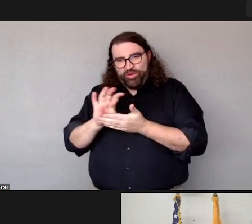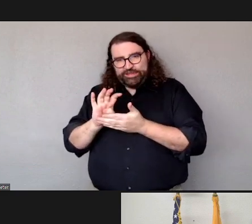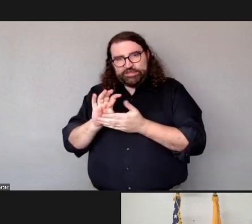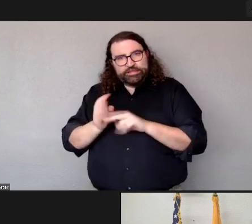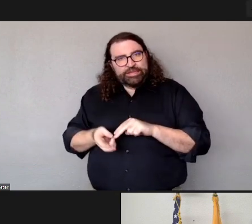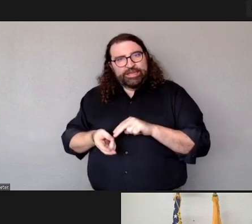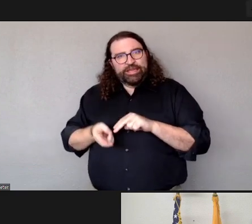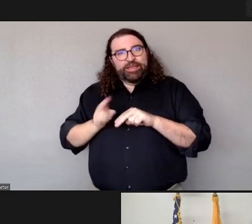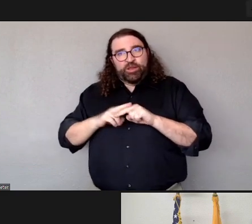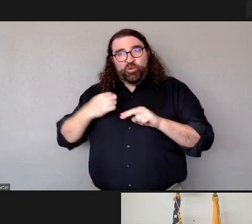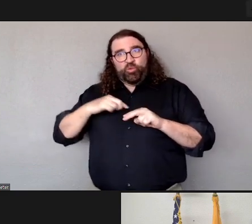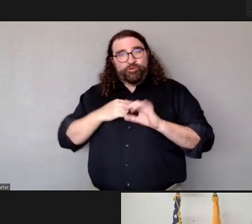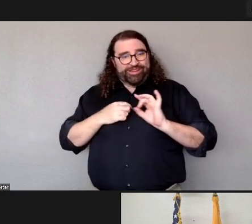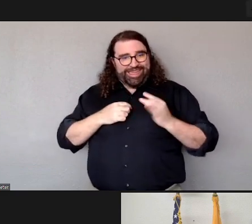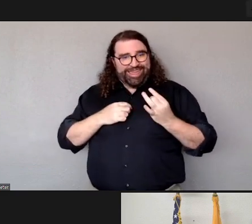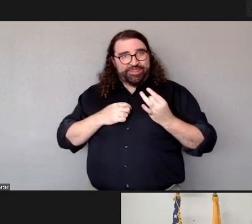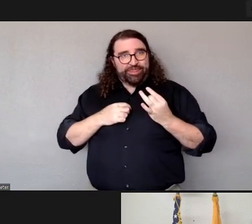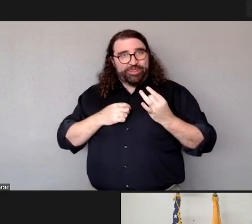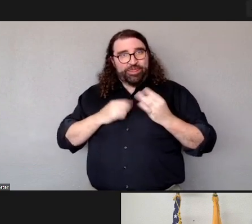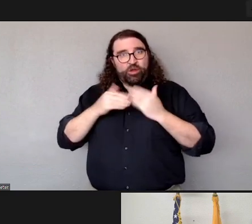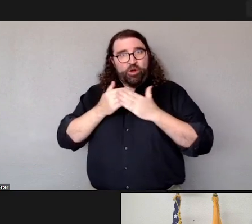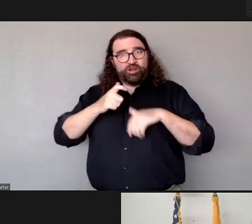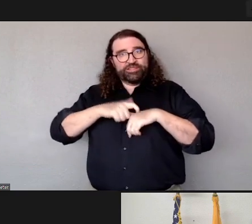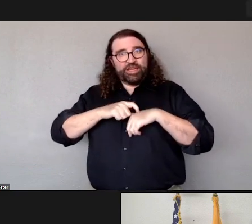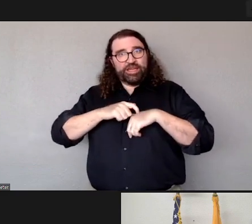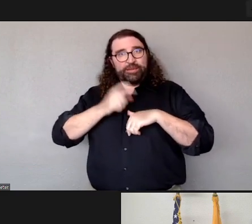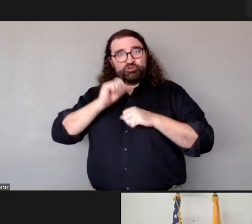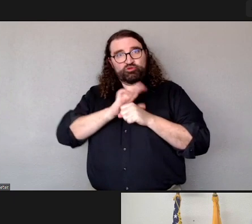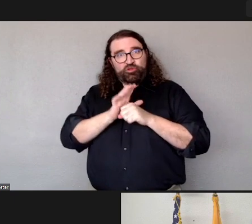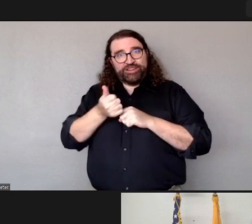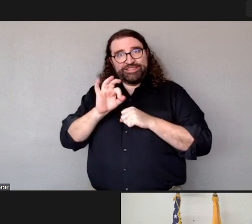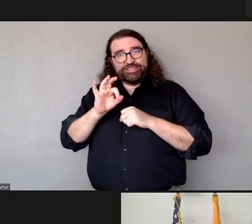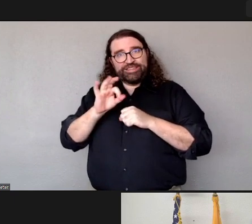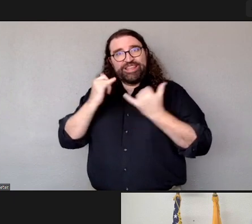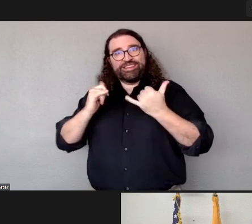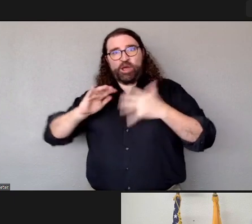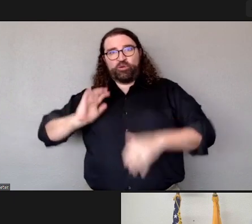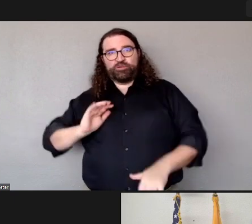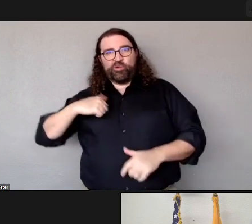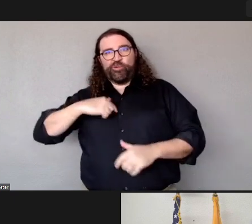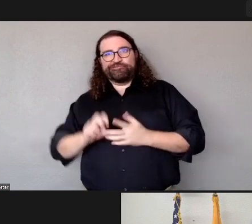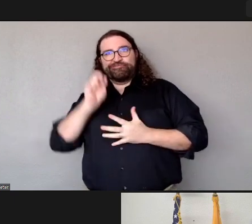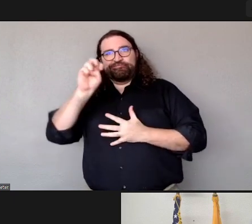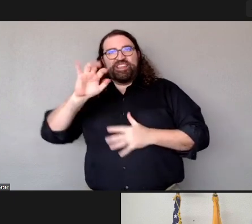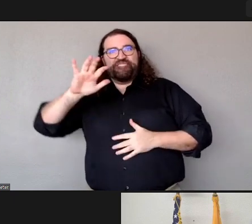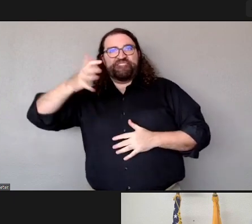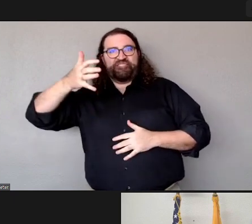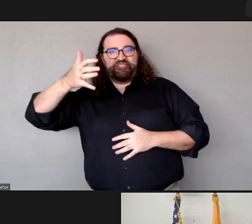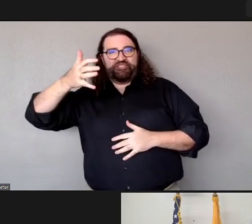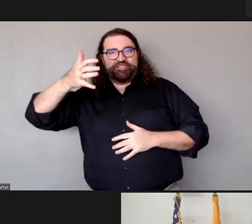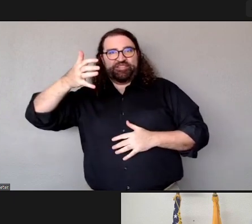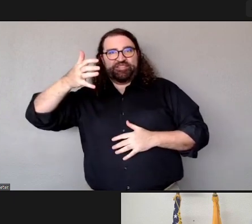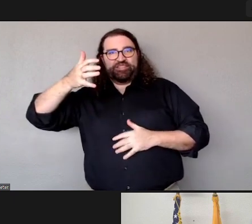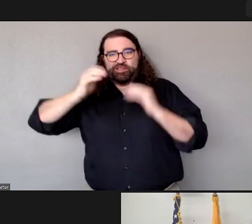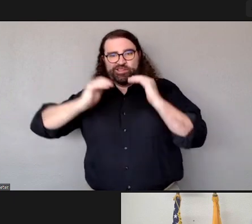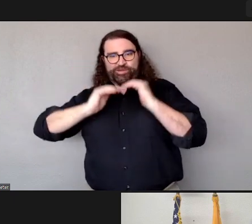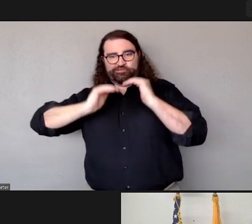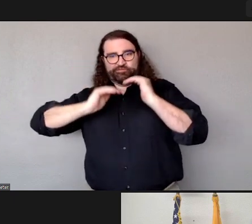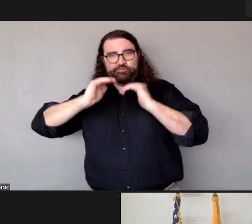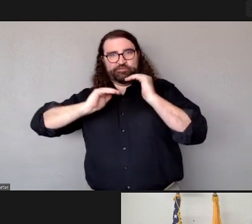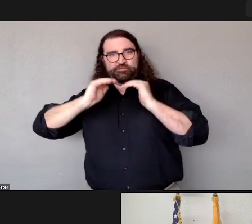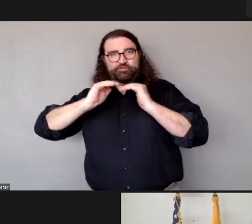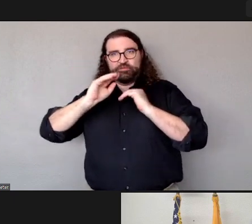8th all-time mortality to COVID-19 to now 5th, rivaling, Mississippi,